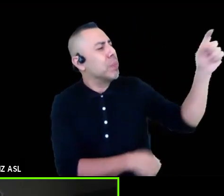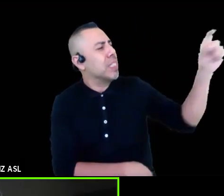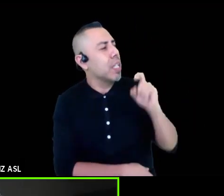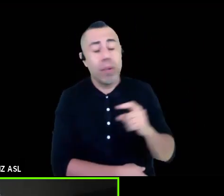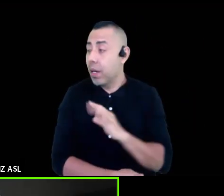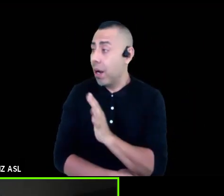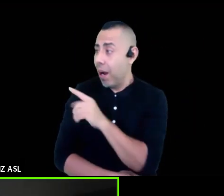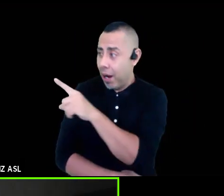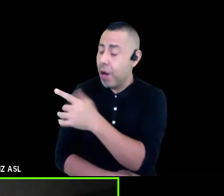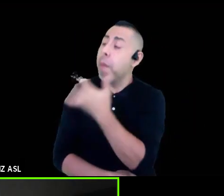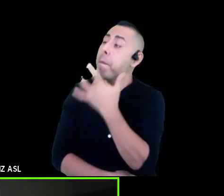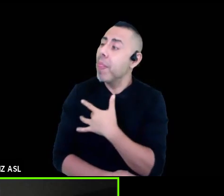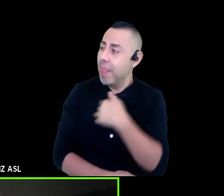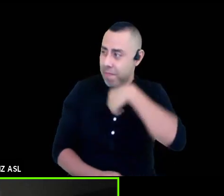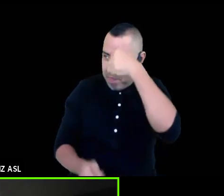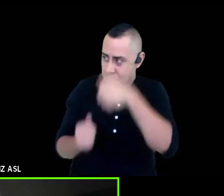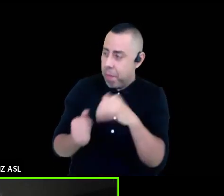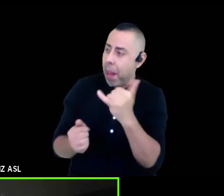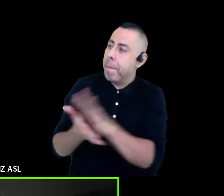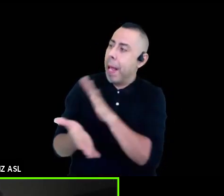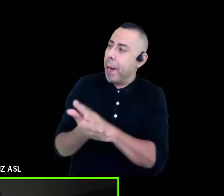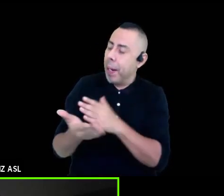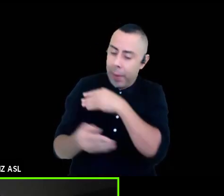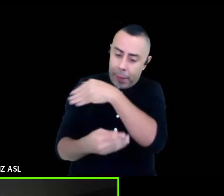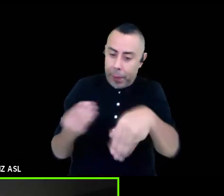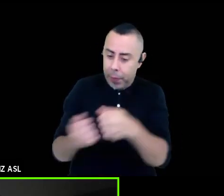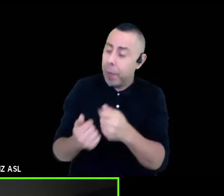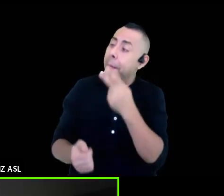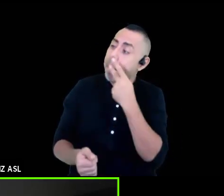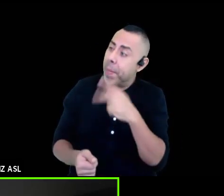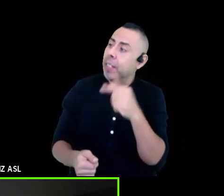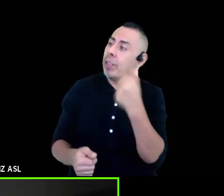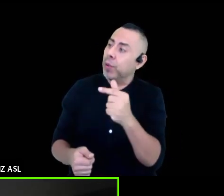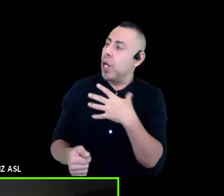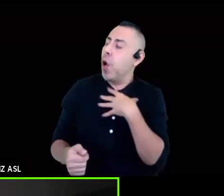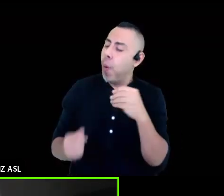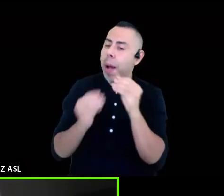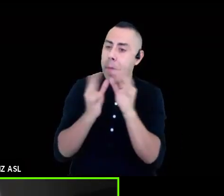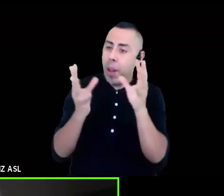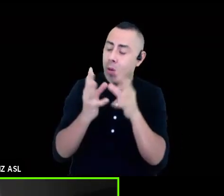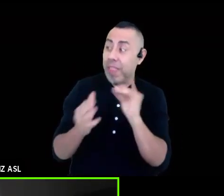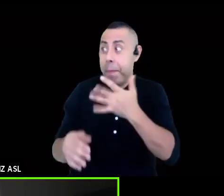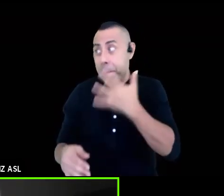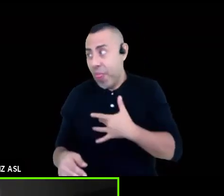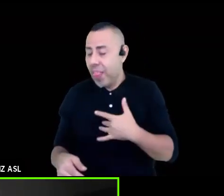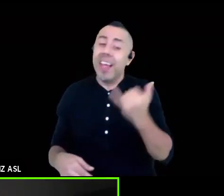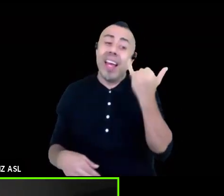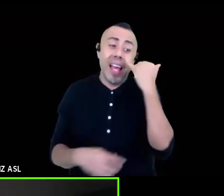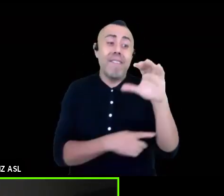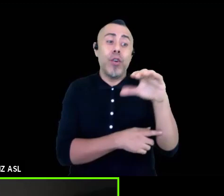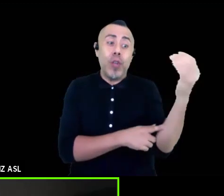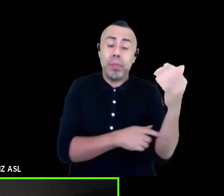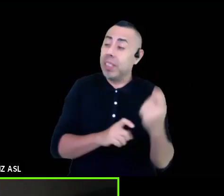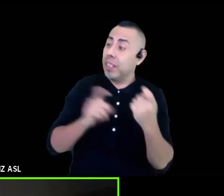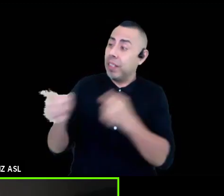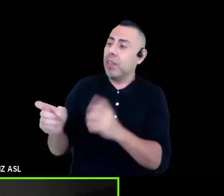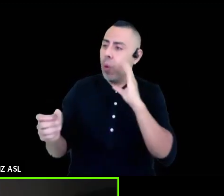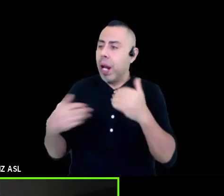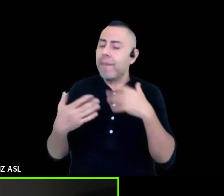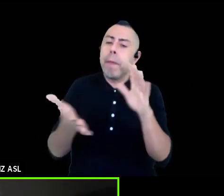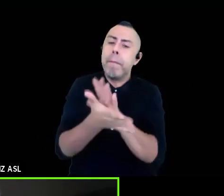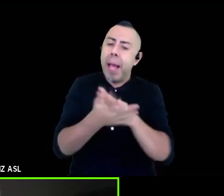yellow wrapping paper with pink and green and white balloons on it. That was for birthday. If it was for Christmas, it would have been Christmas wrapping, which changed